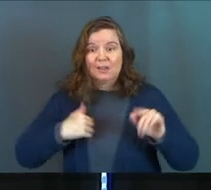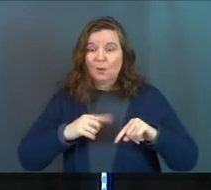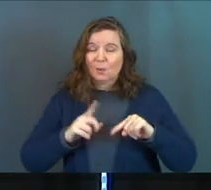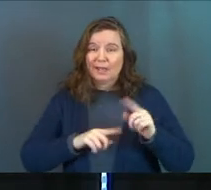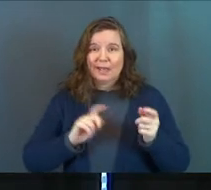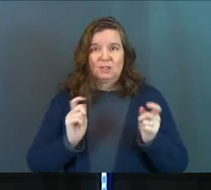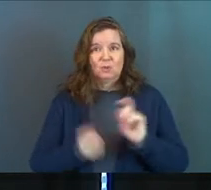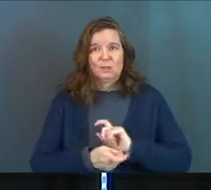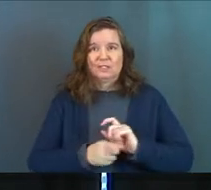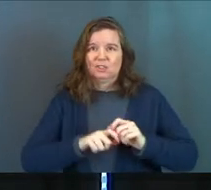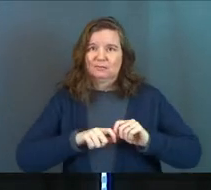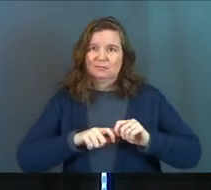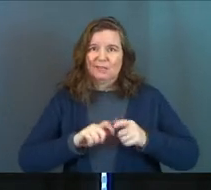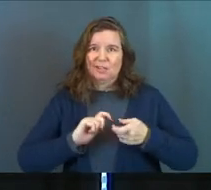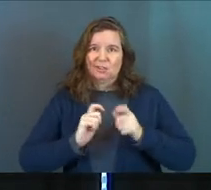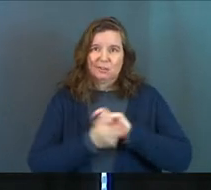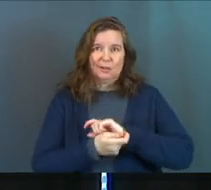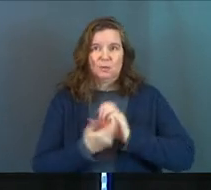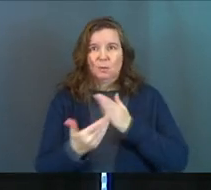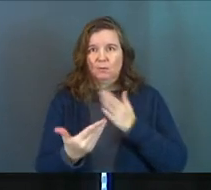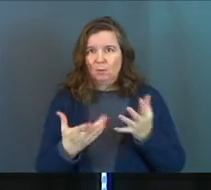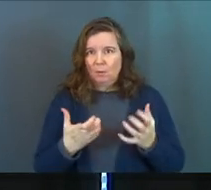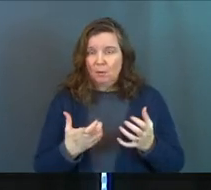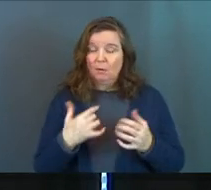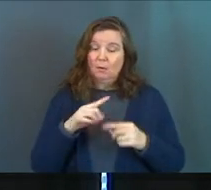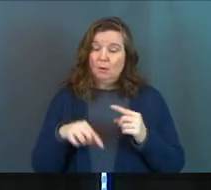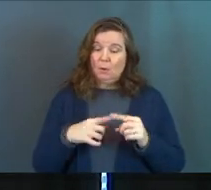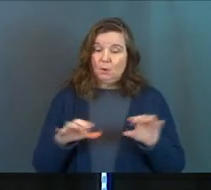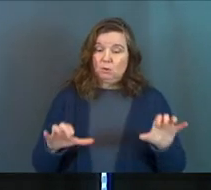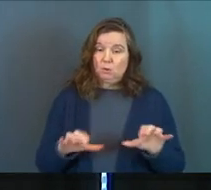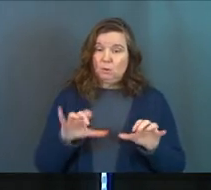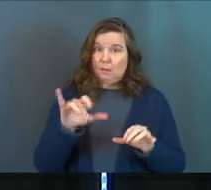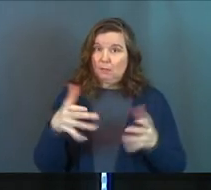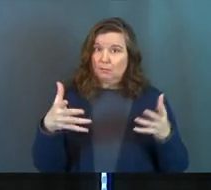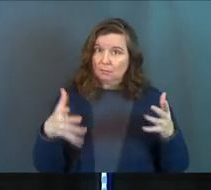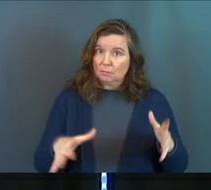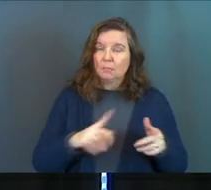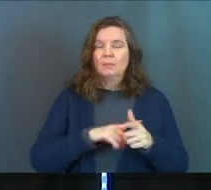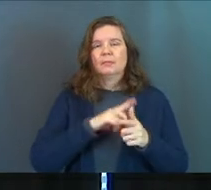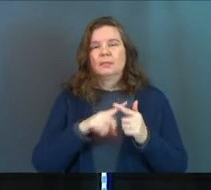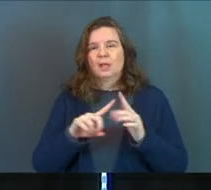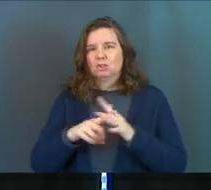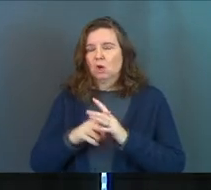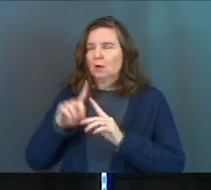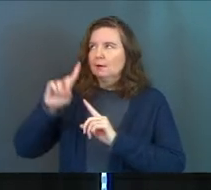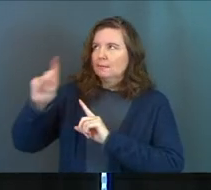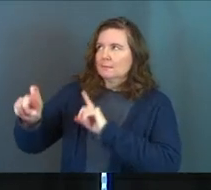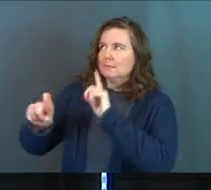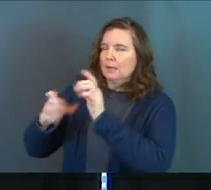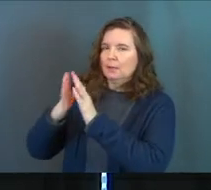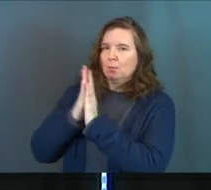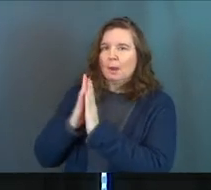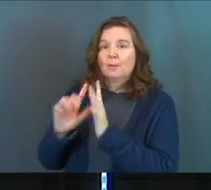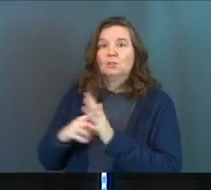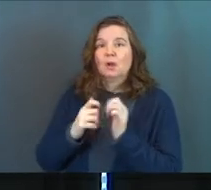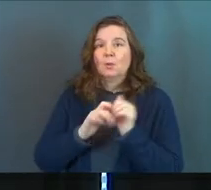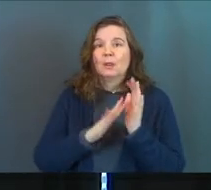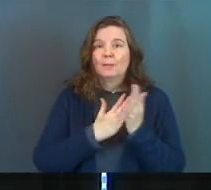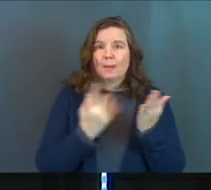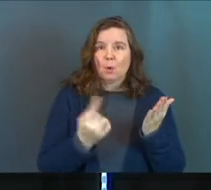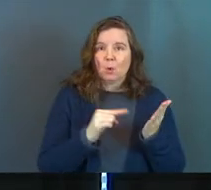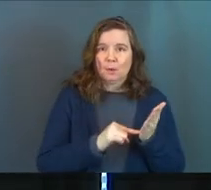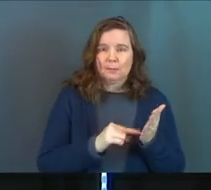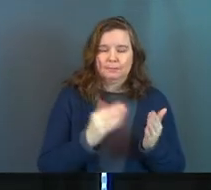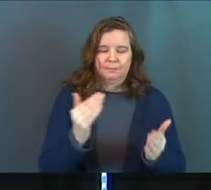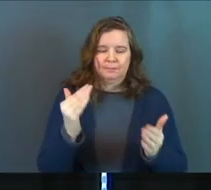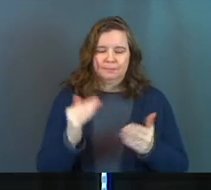can't twist and distort, right? And once you're doing that, then start asking him in prayer. But start with the Bible always.